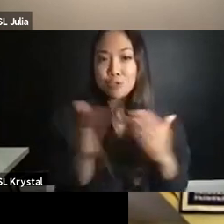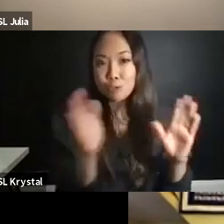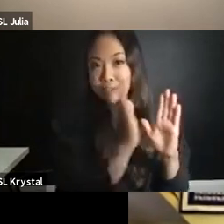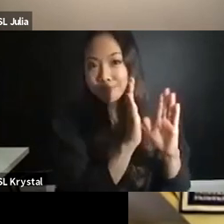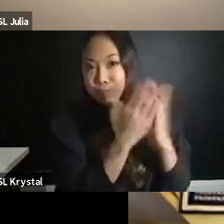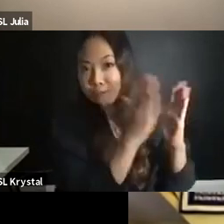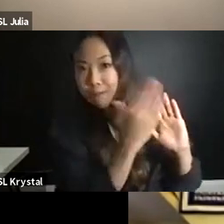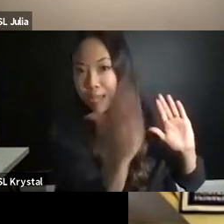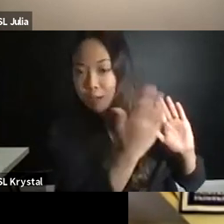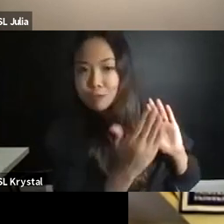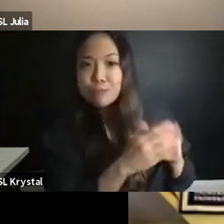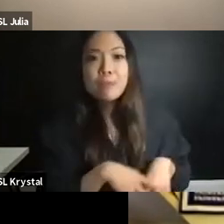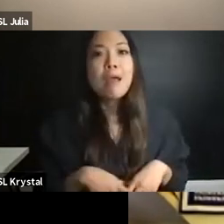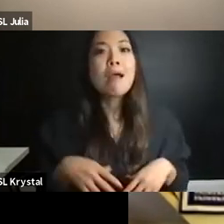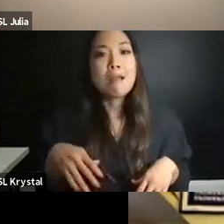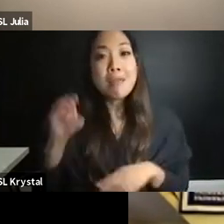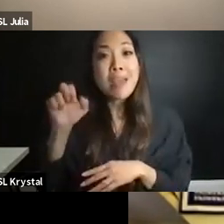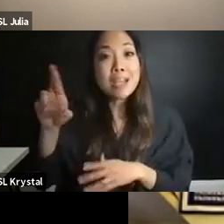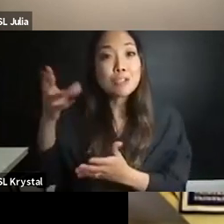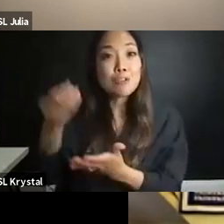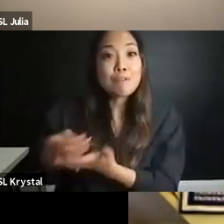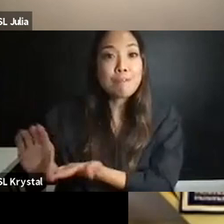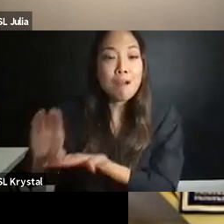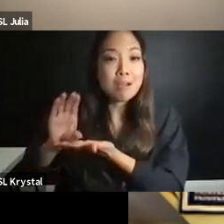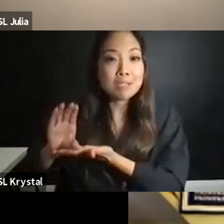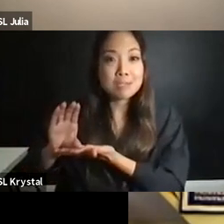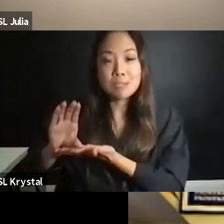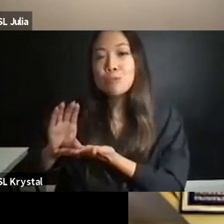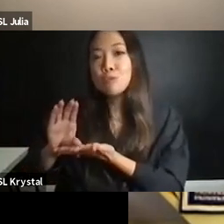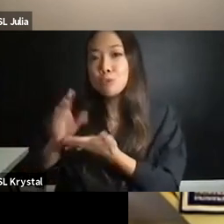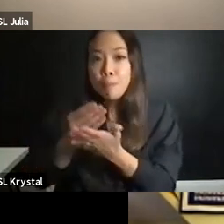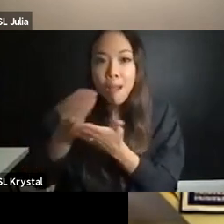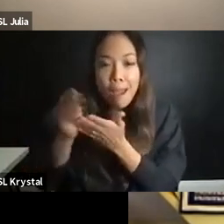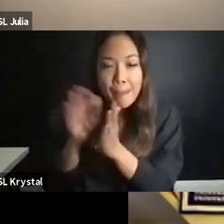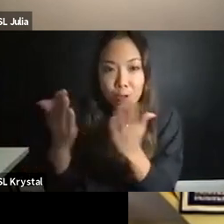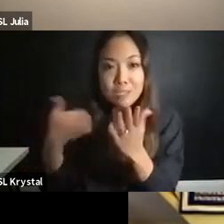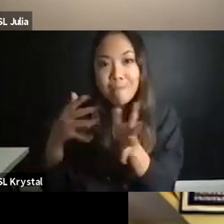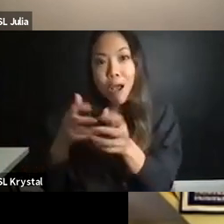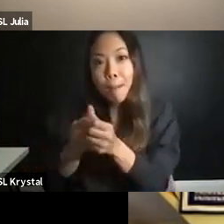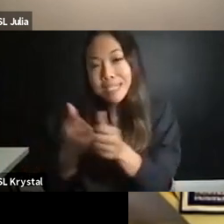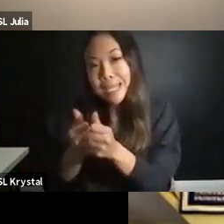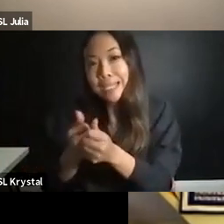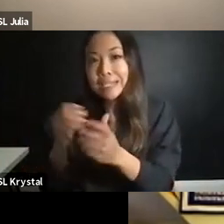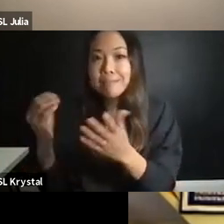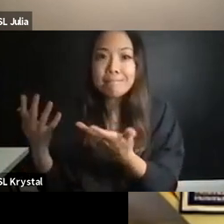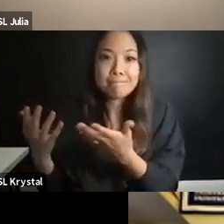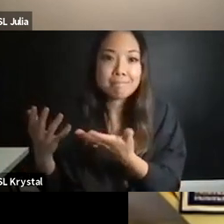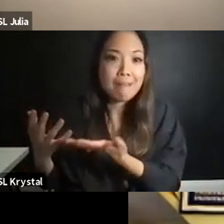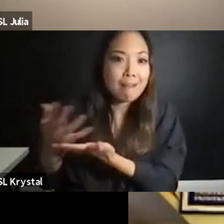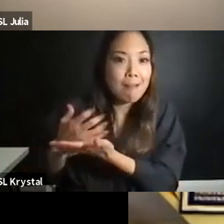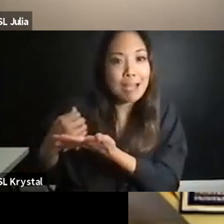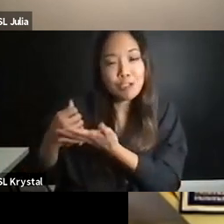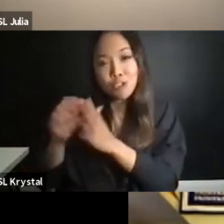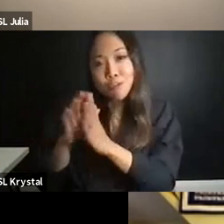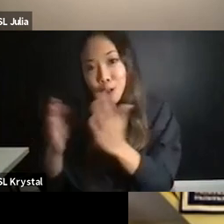some are using the rest of funds to have um you know updated collections and and also having um ones that are reflective of the